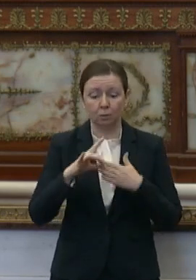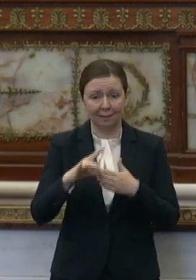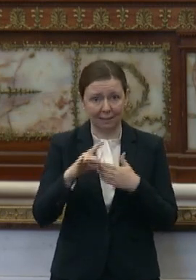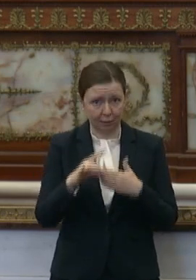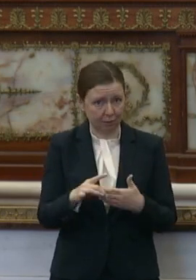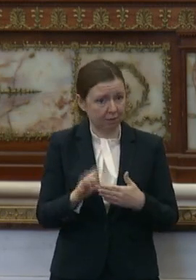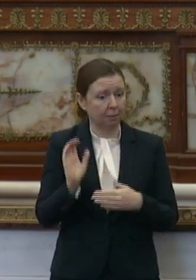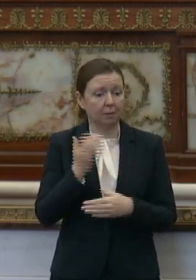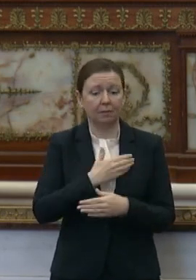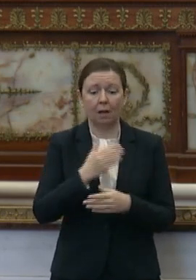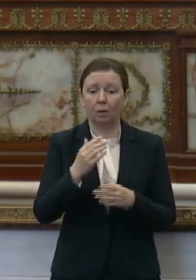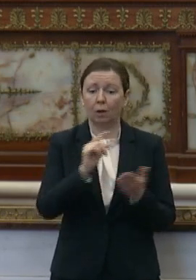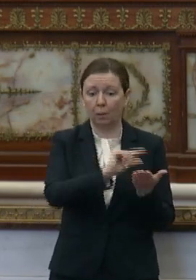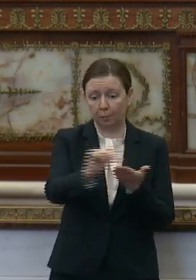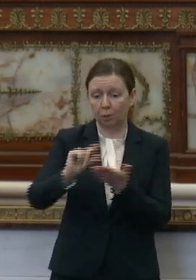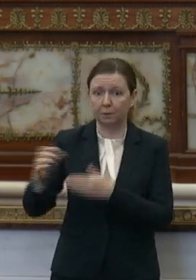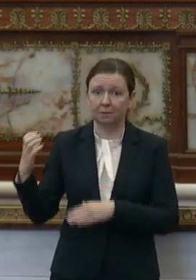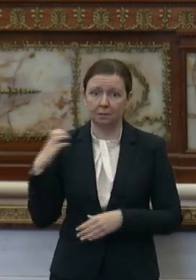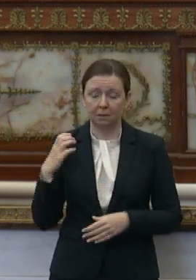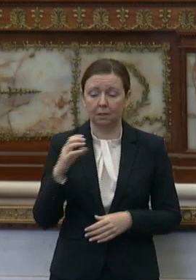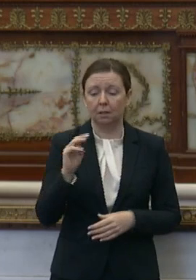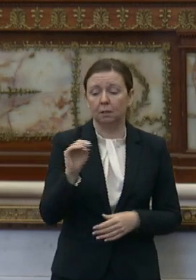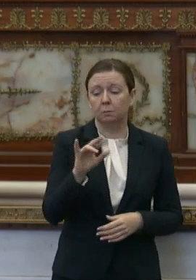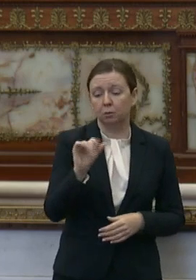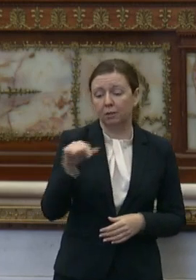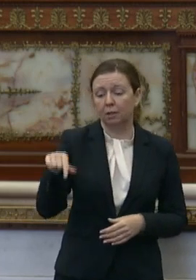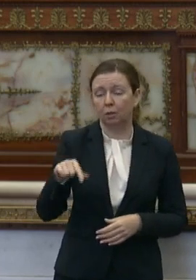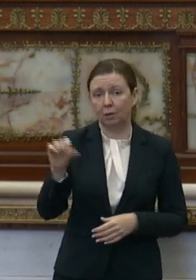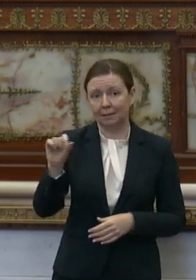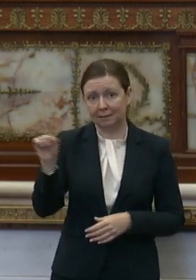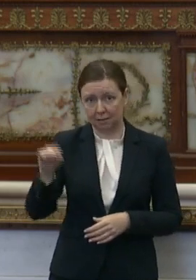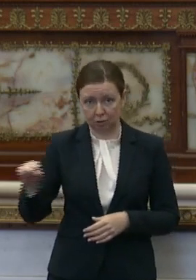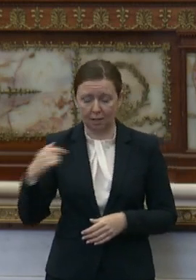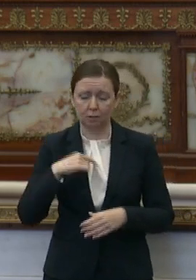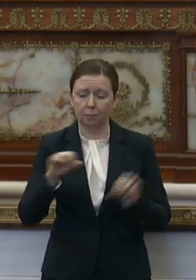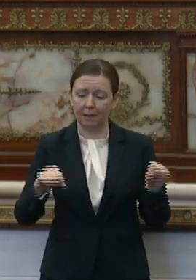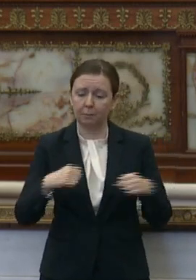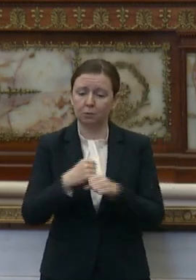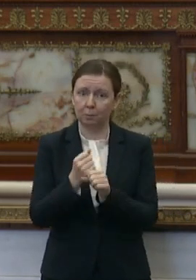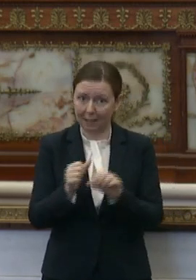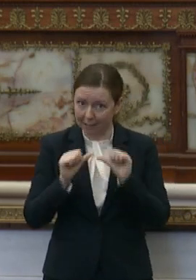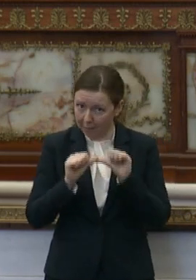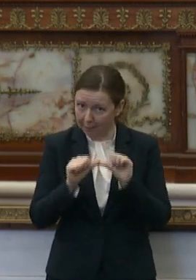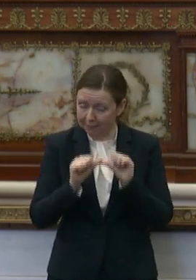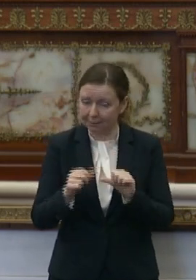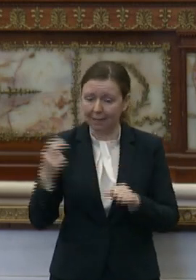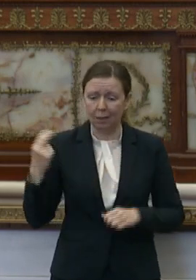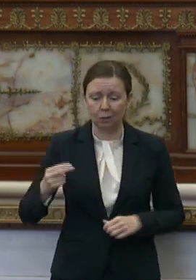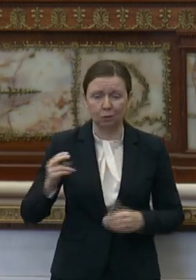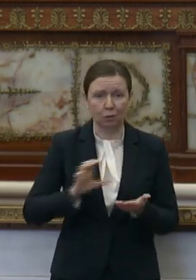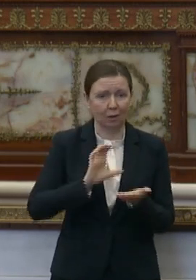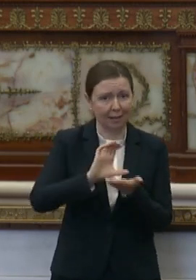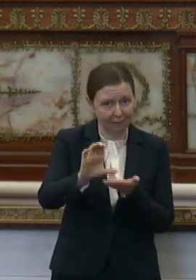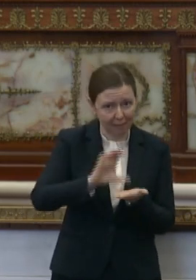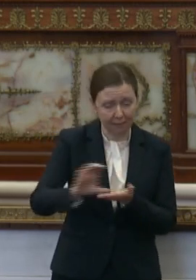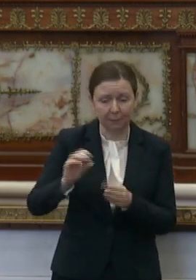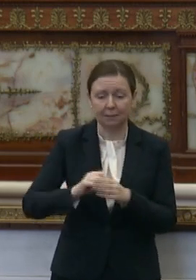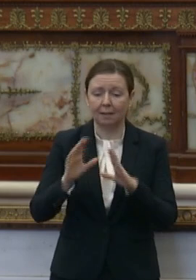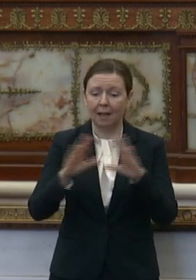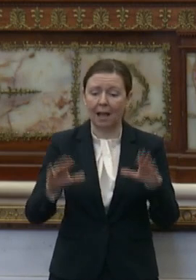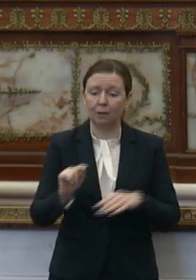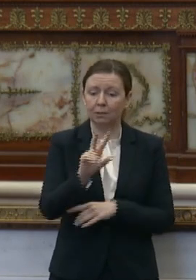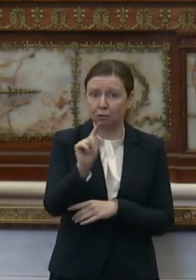leadership of our Appropriations Chair, Maria Quinones Sanchez, we've been able to make and maintain historic investments in the Housing Trust